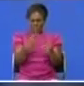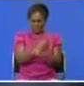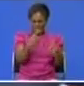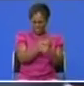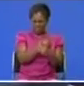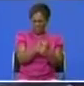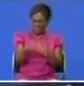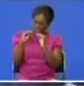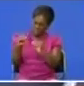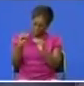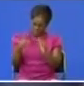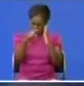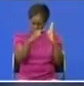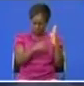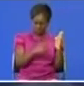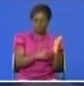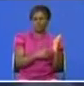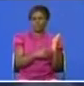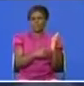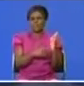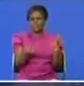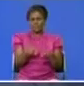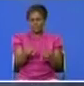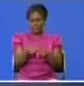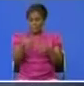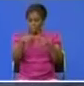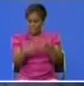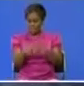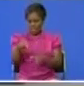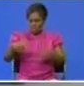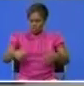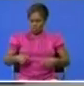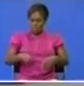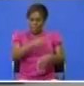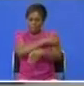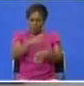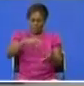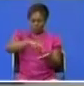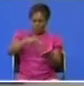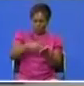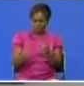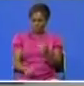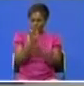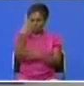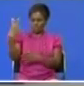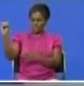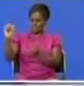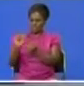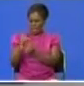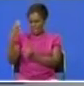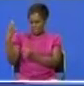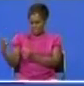and computer numerical control and machining skills. The Youth Empowerment Project was initiated in 2013 and